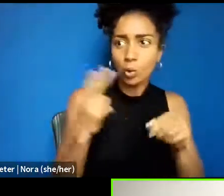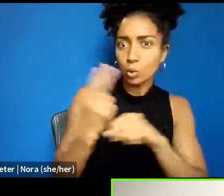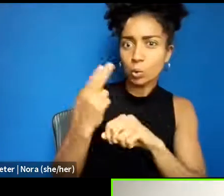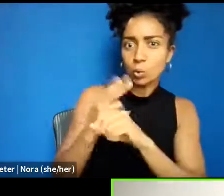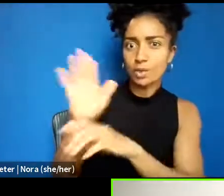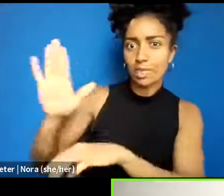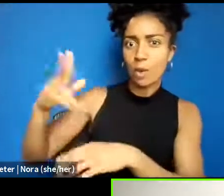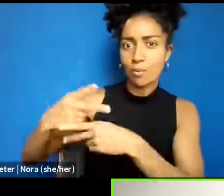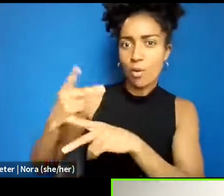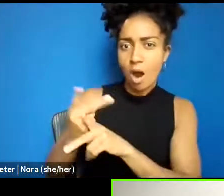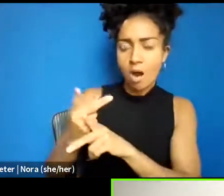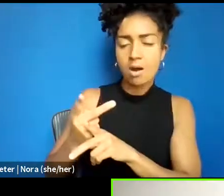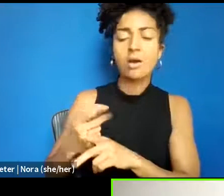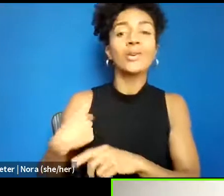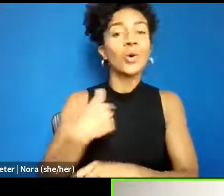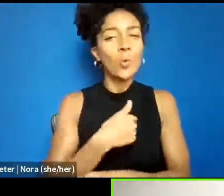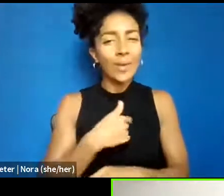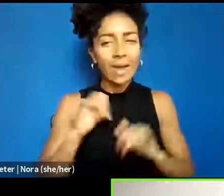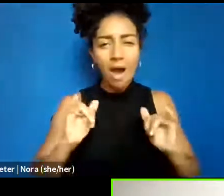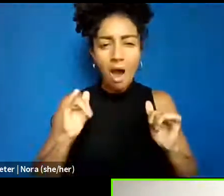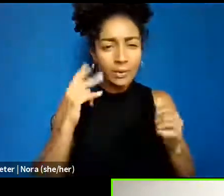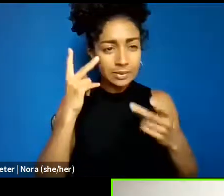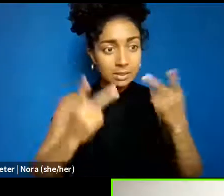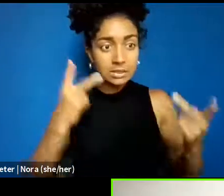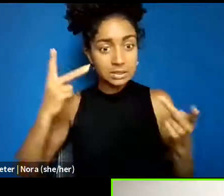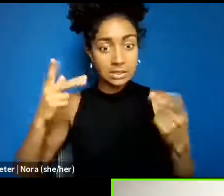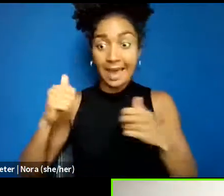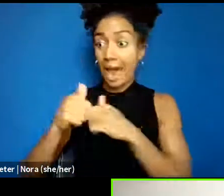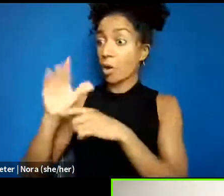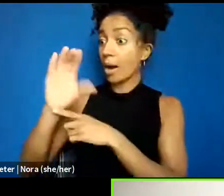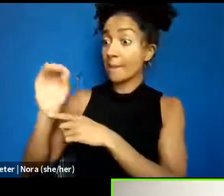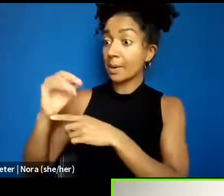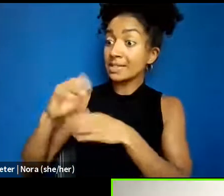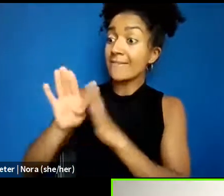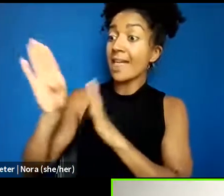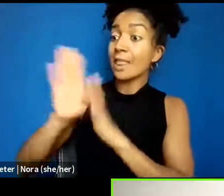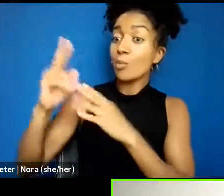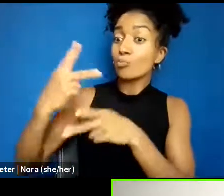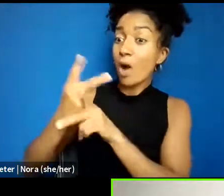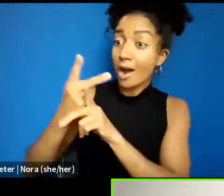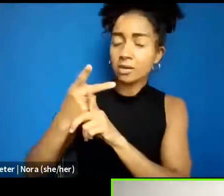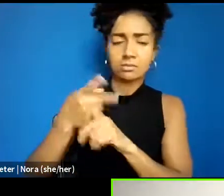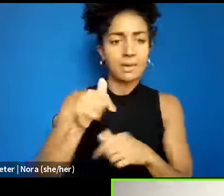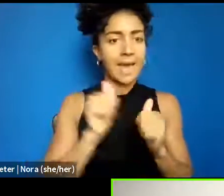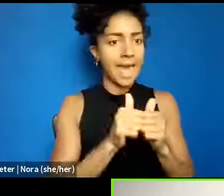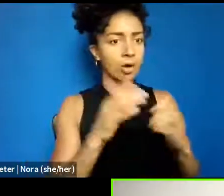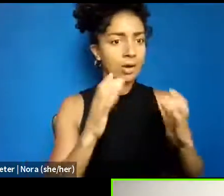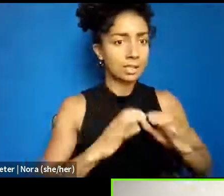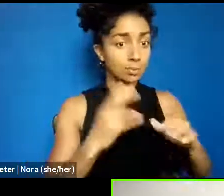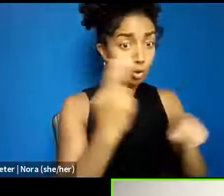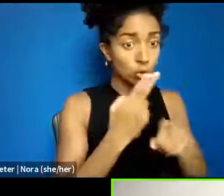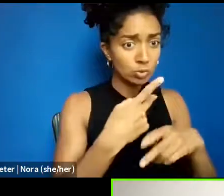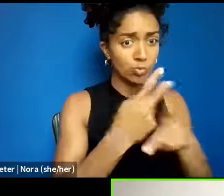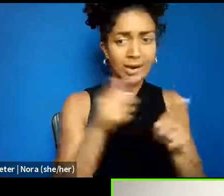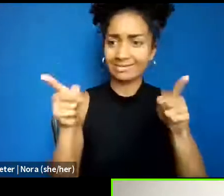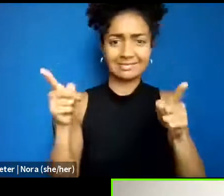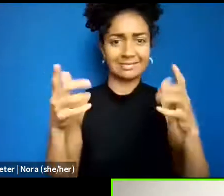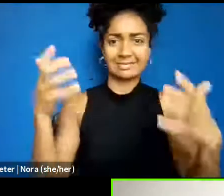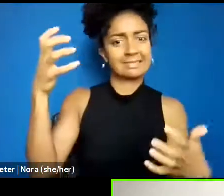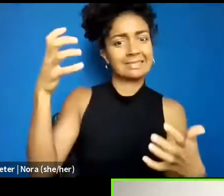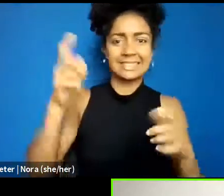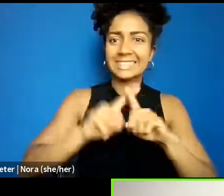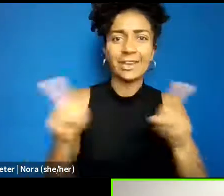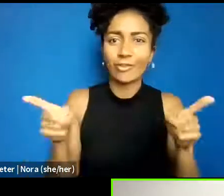the ways that companies were developing products was really different from how people were actually using them, implementing them in the